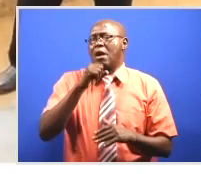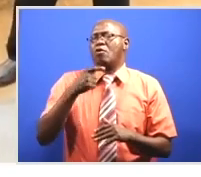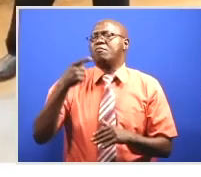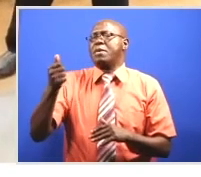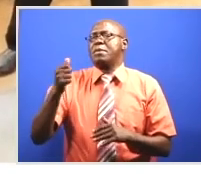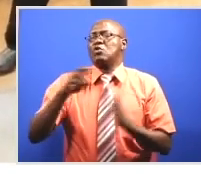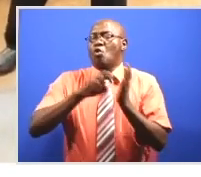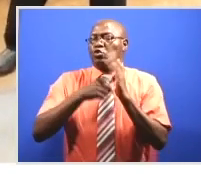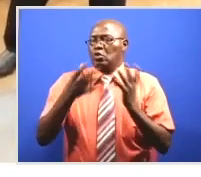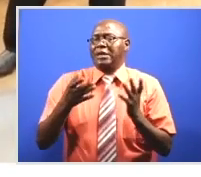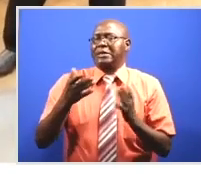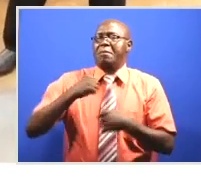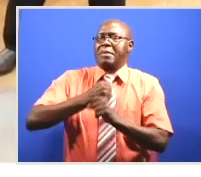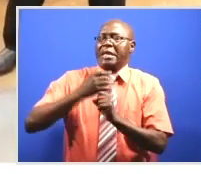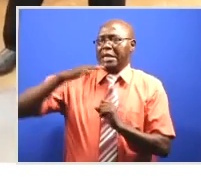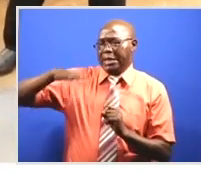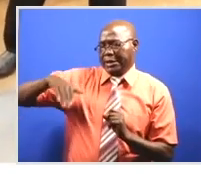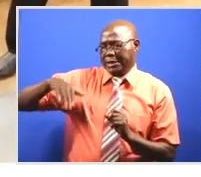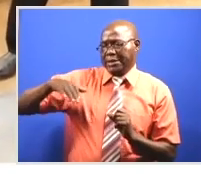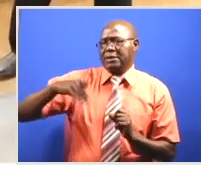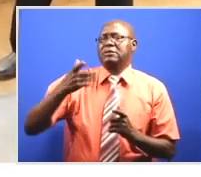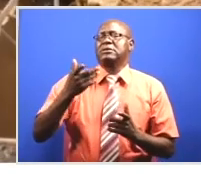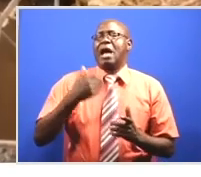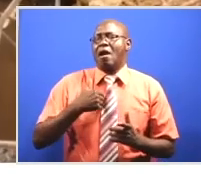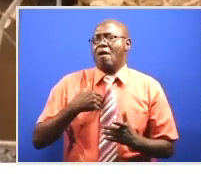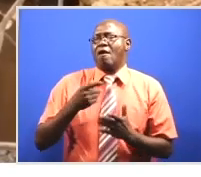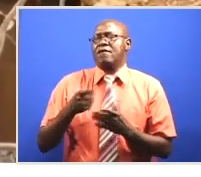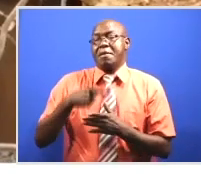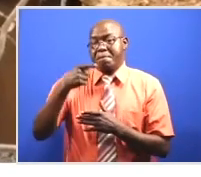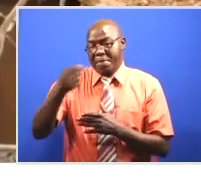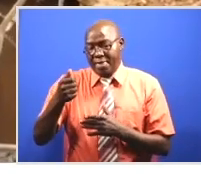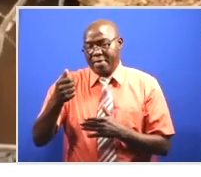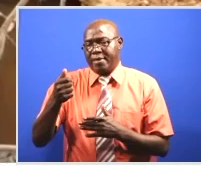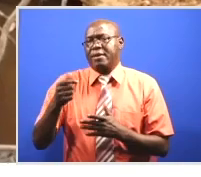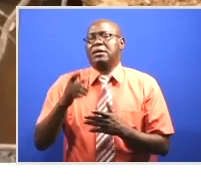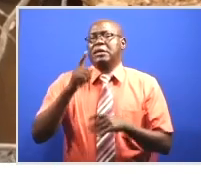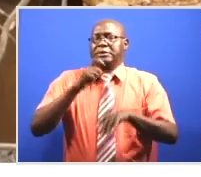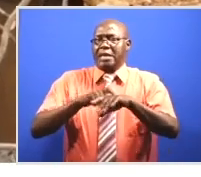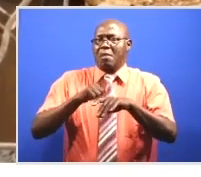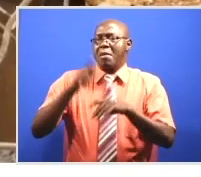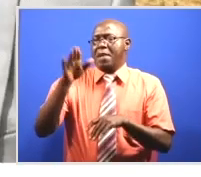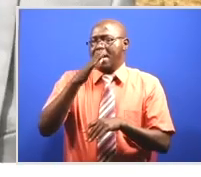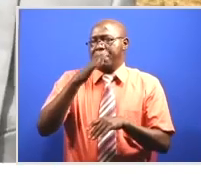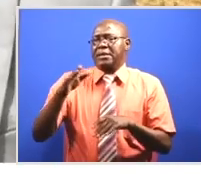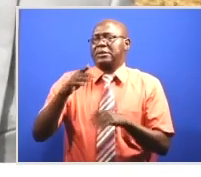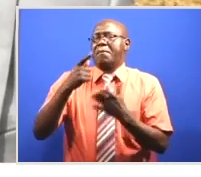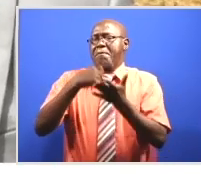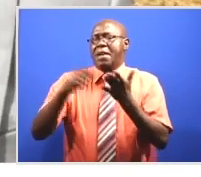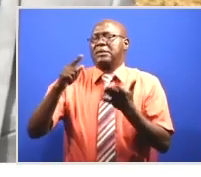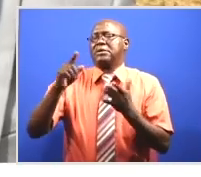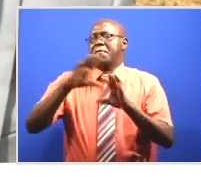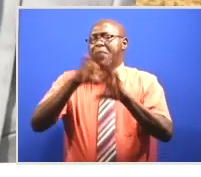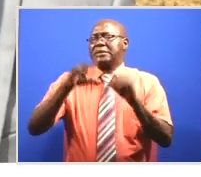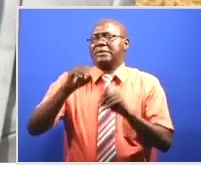however, said that he expects the government to clear the outstanding dues once Parliament passes the supplementary budgets. As you are